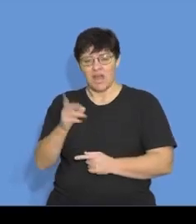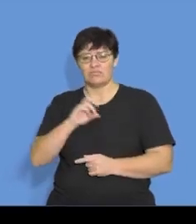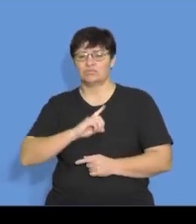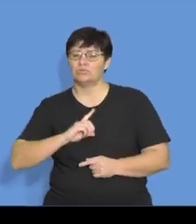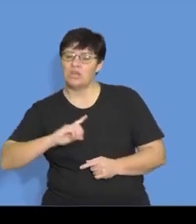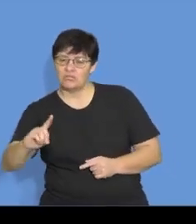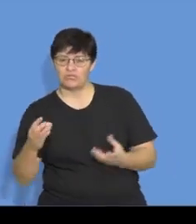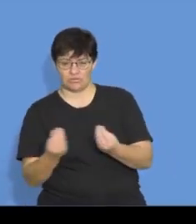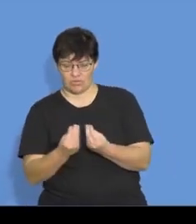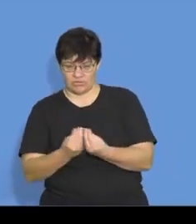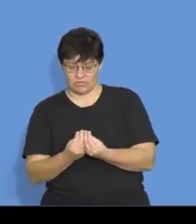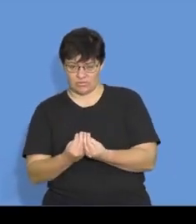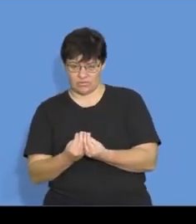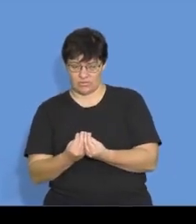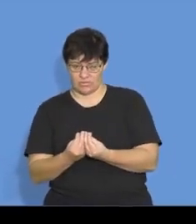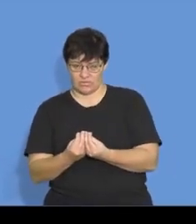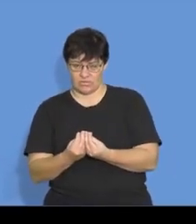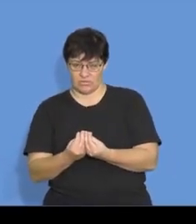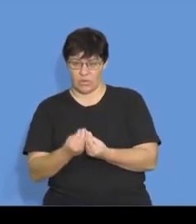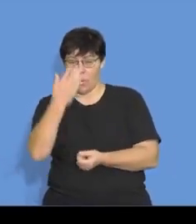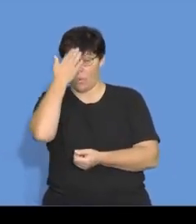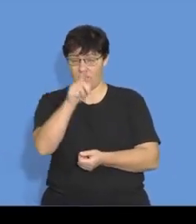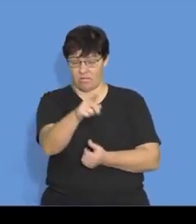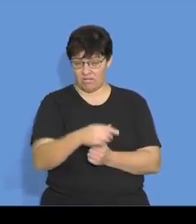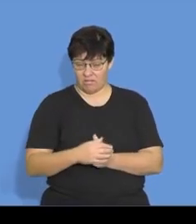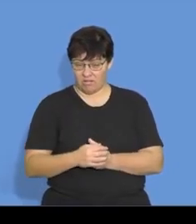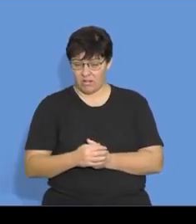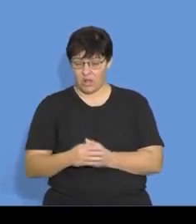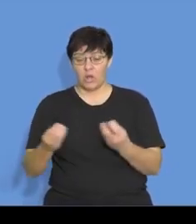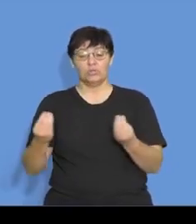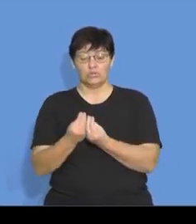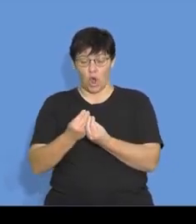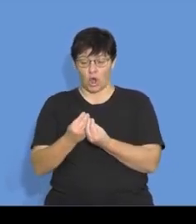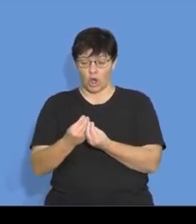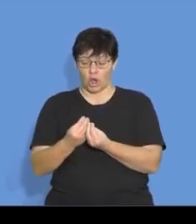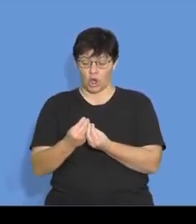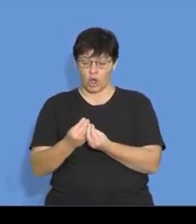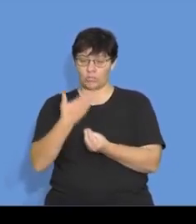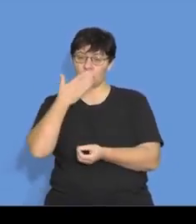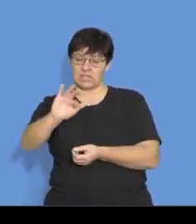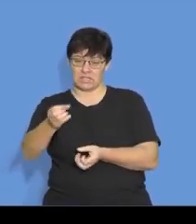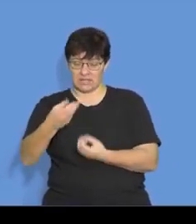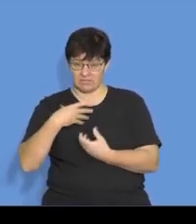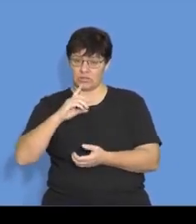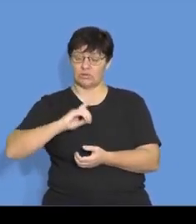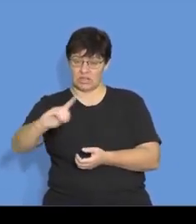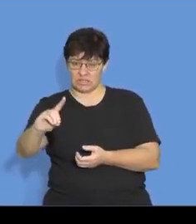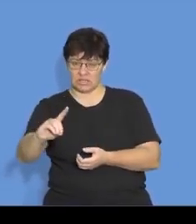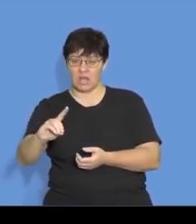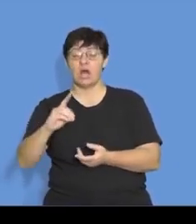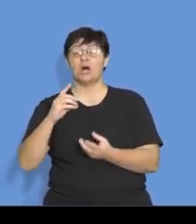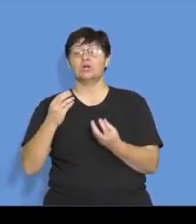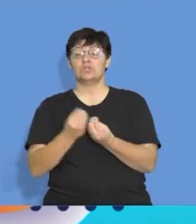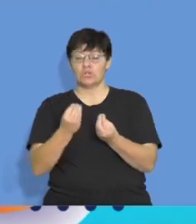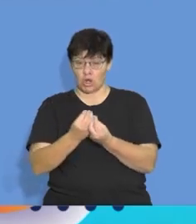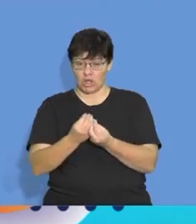donations of stock, immediately you know that if the stock is being donated, yes, stock is leaving our